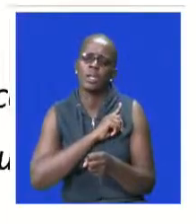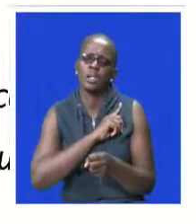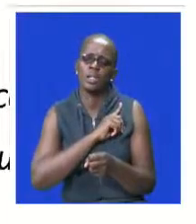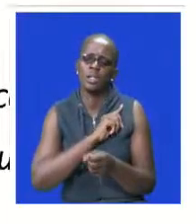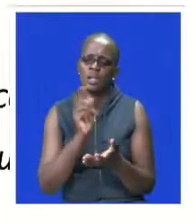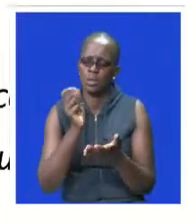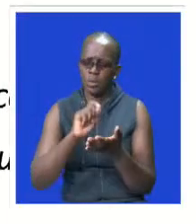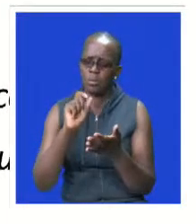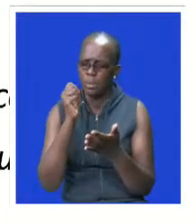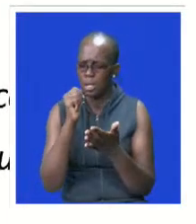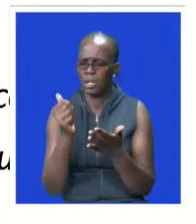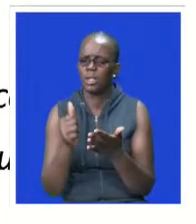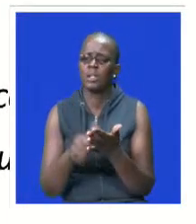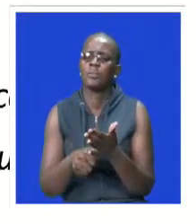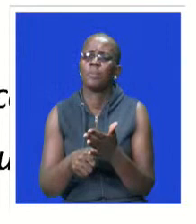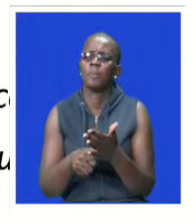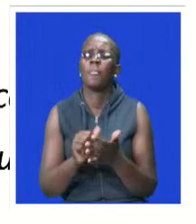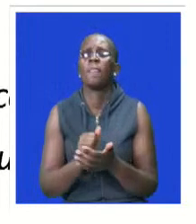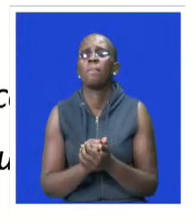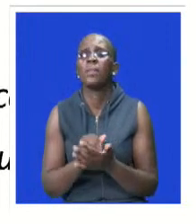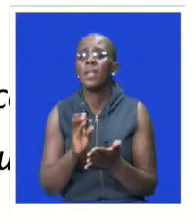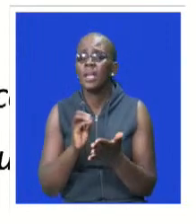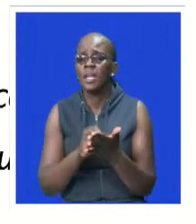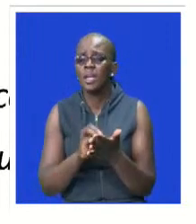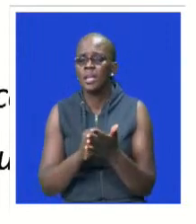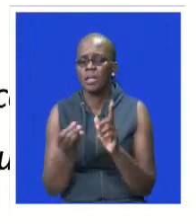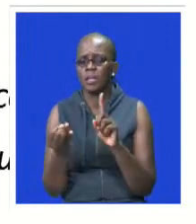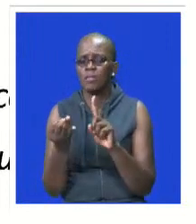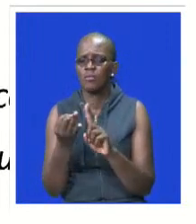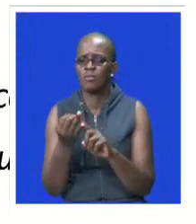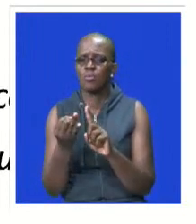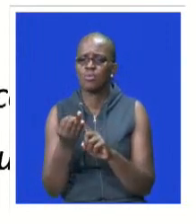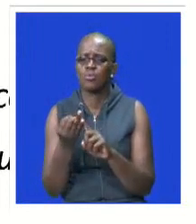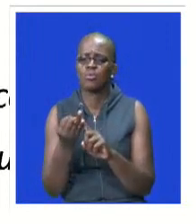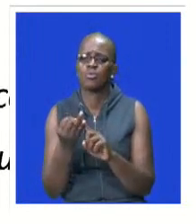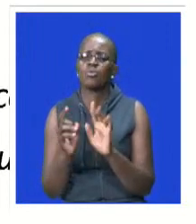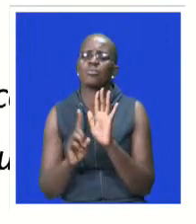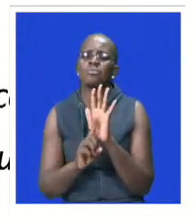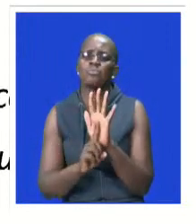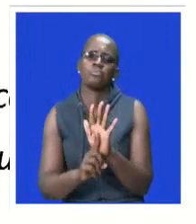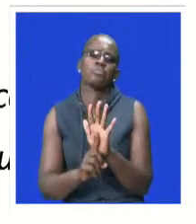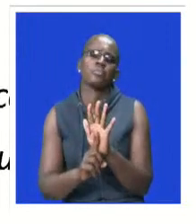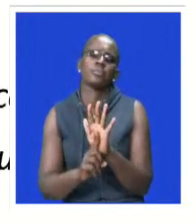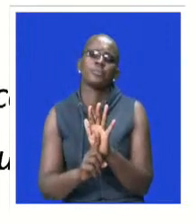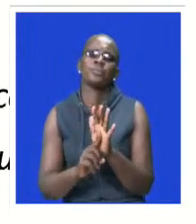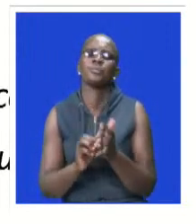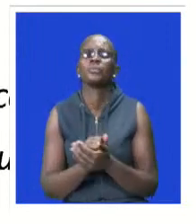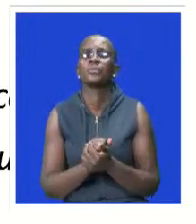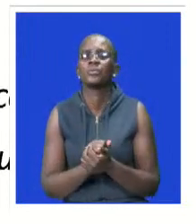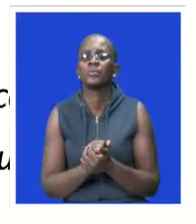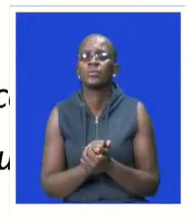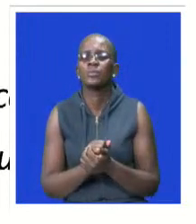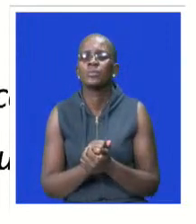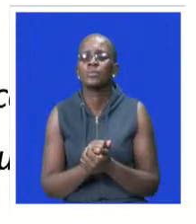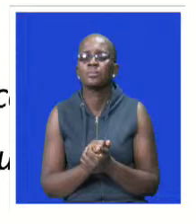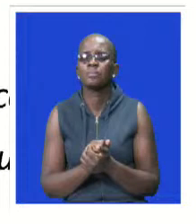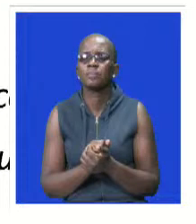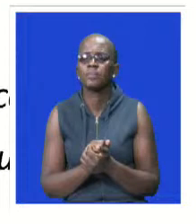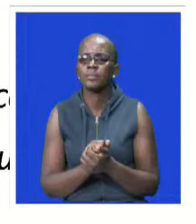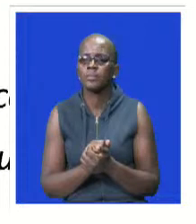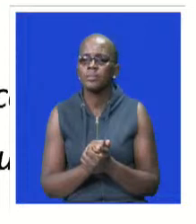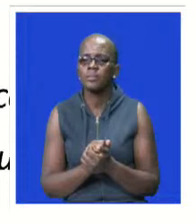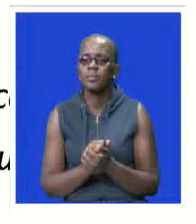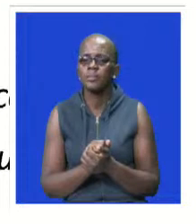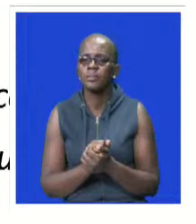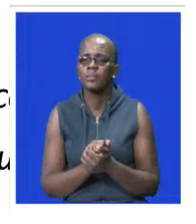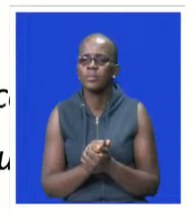slides. Or rather these two examples which are on your screens right now. These would be an attempt, which is